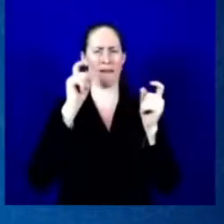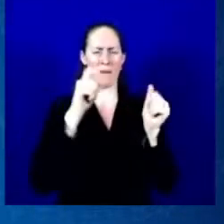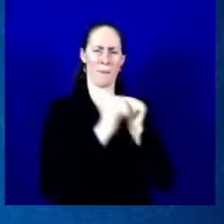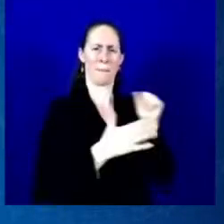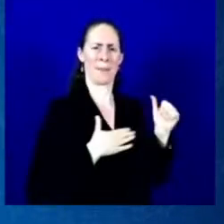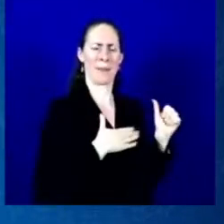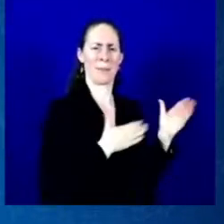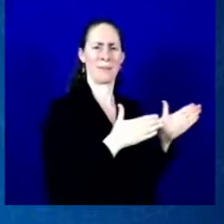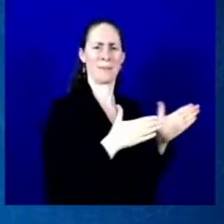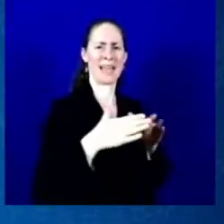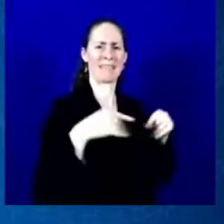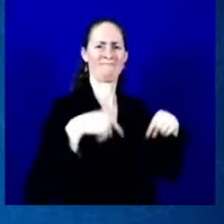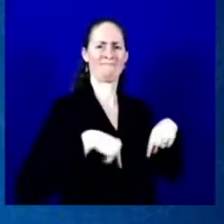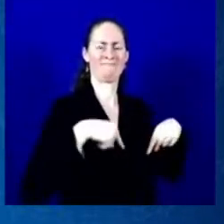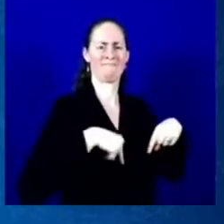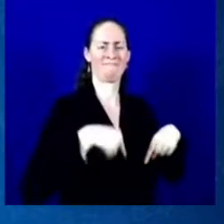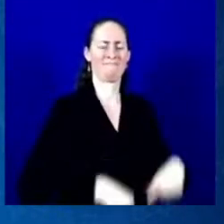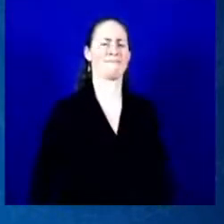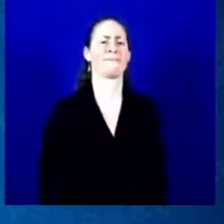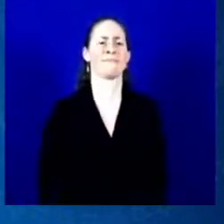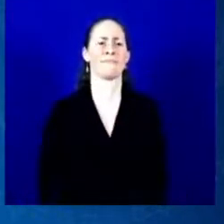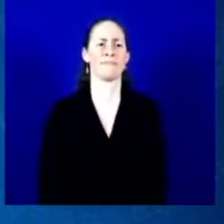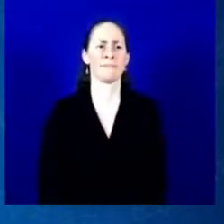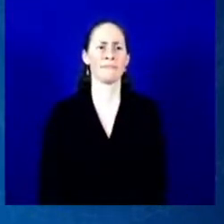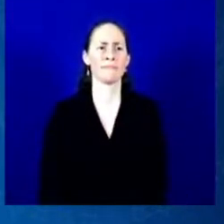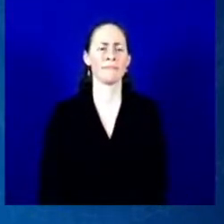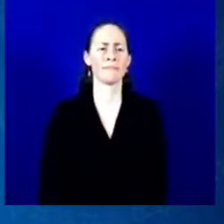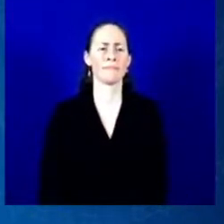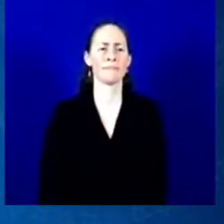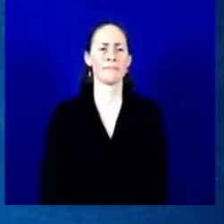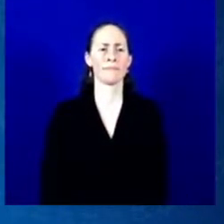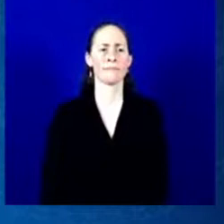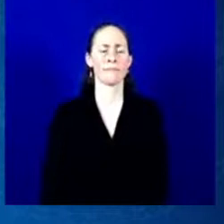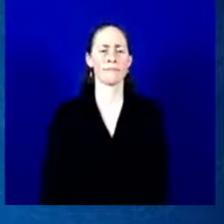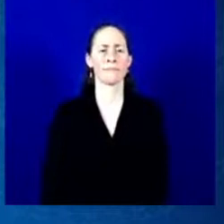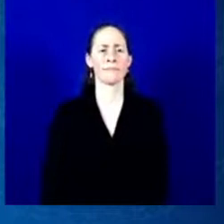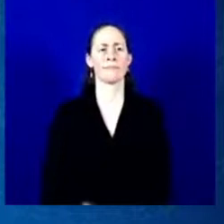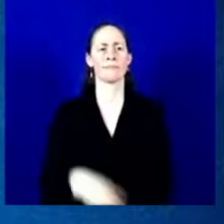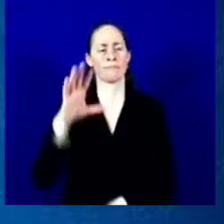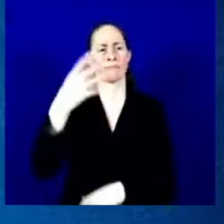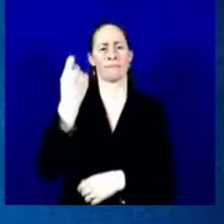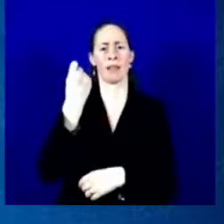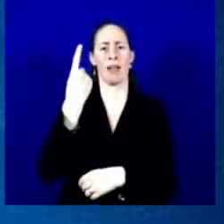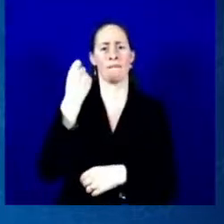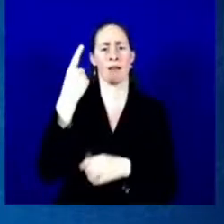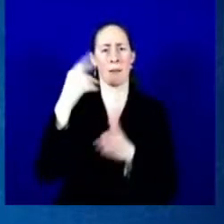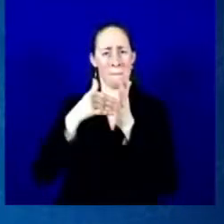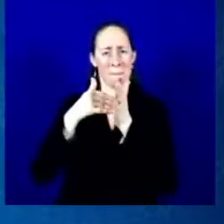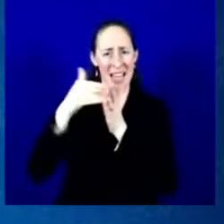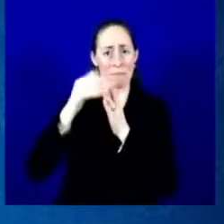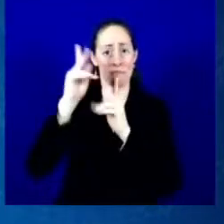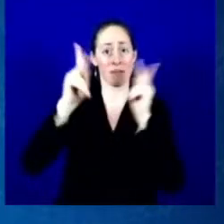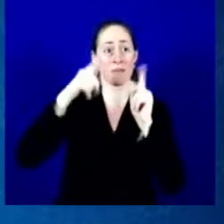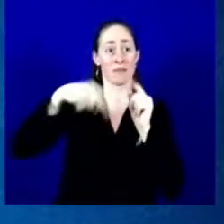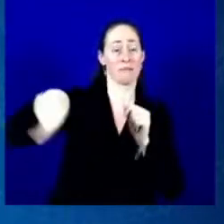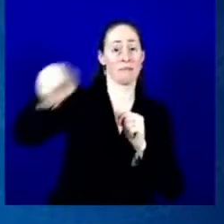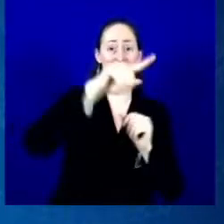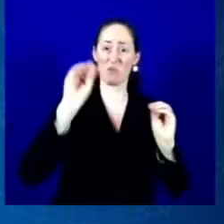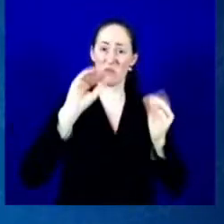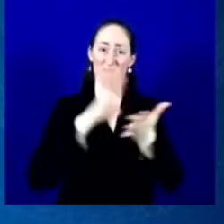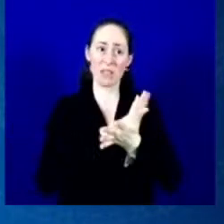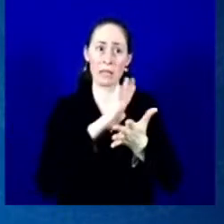it. There's over 11 million undocumented folks, the vast majority of here overstaying visas. Pass